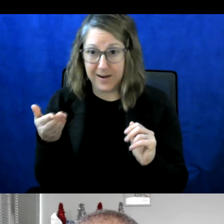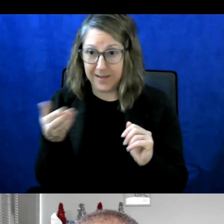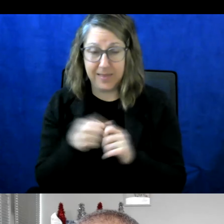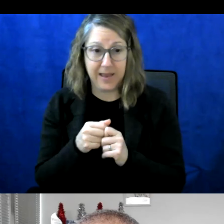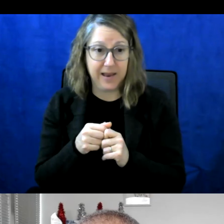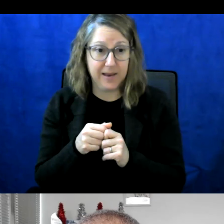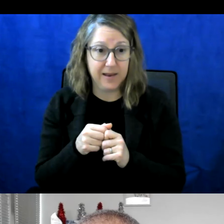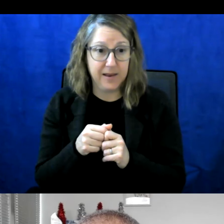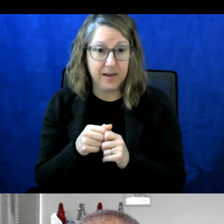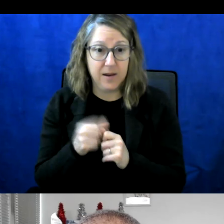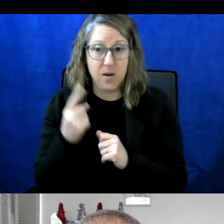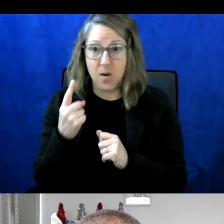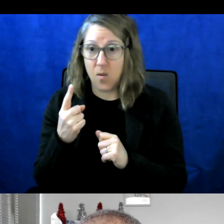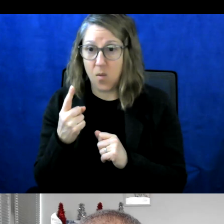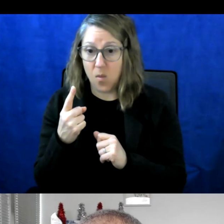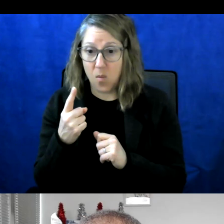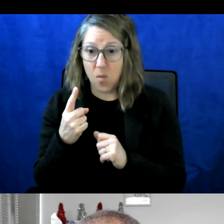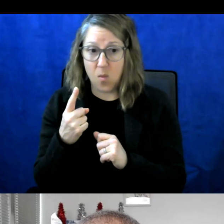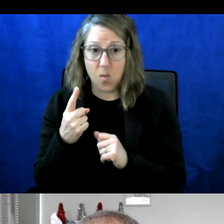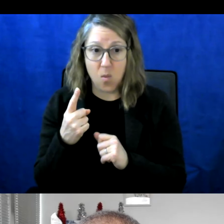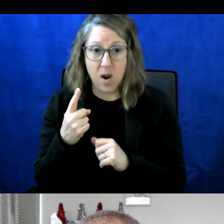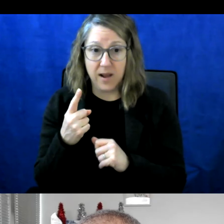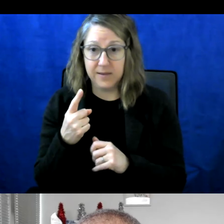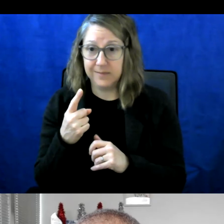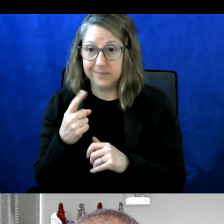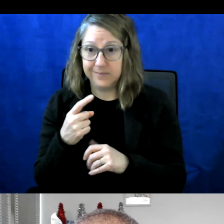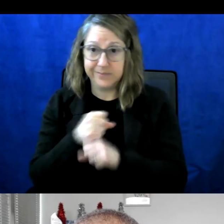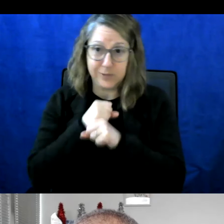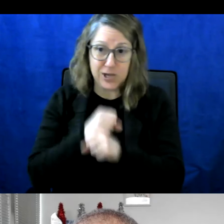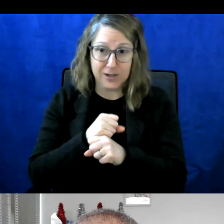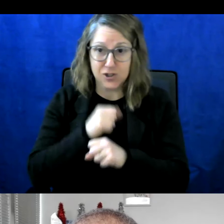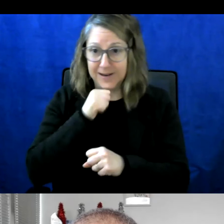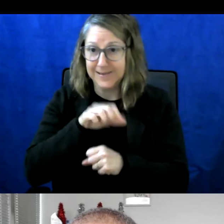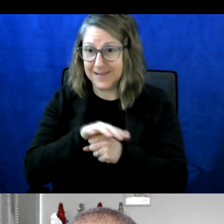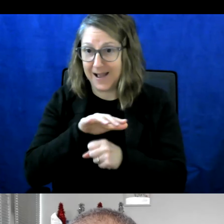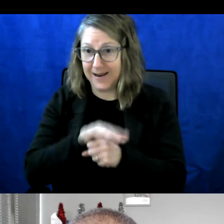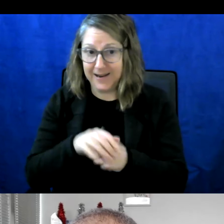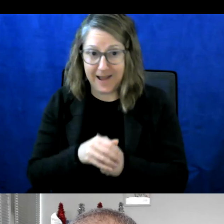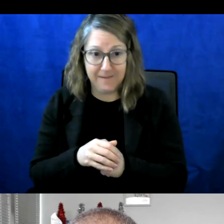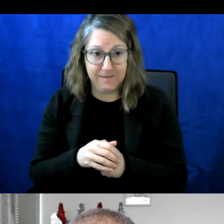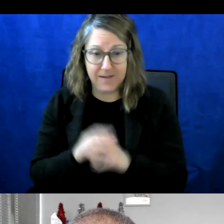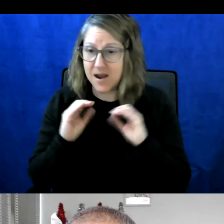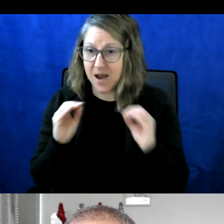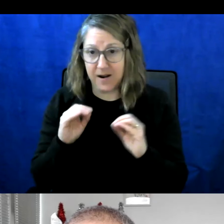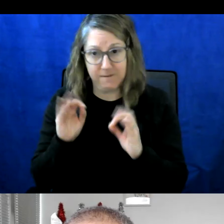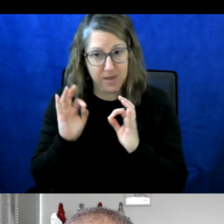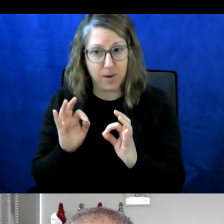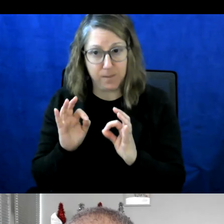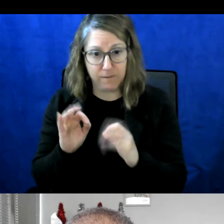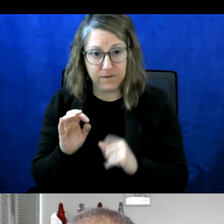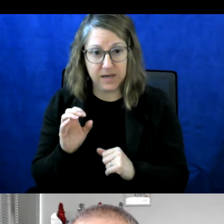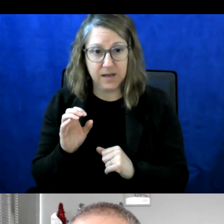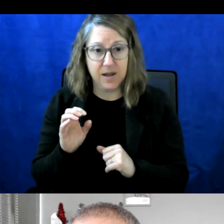and it's one intervention by itself is not sufficient. Each one is not perfect. It's putting